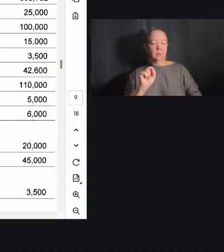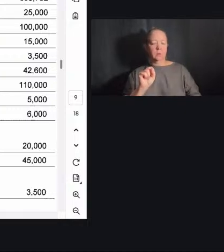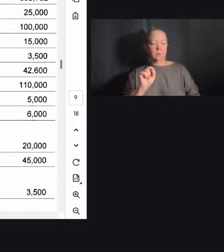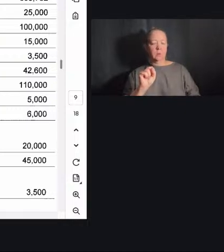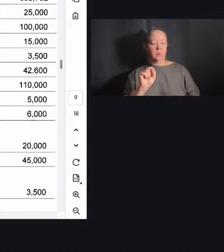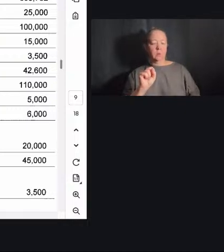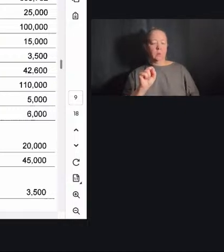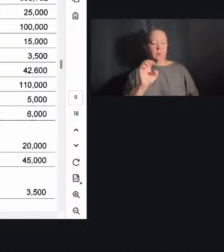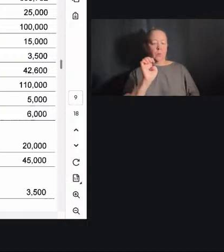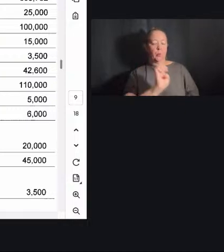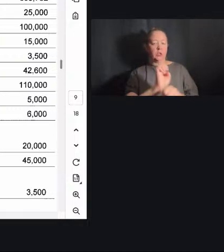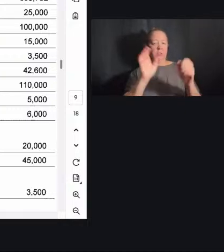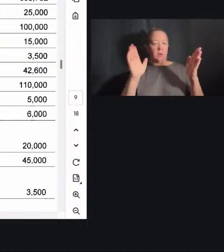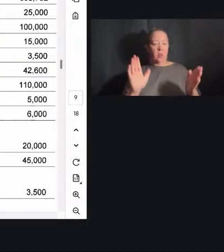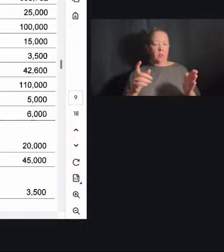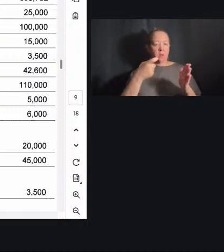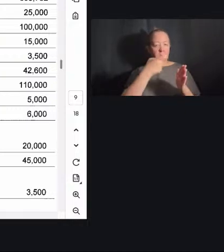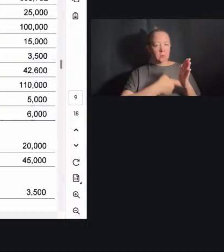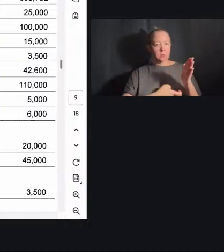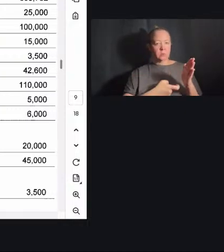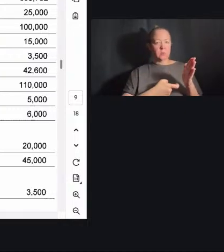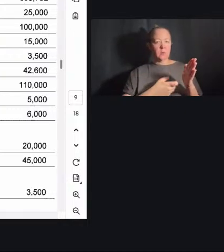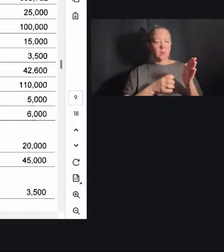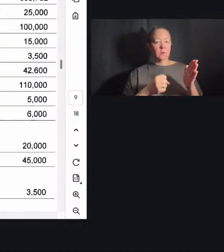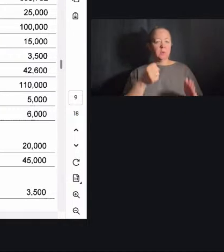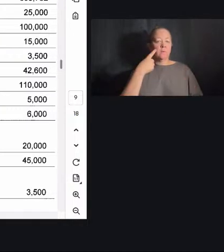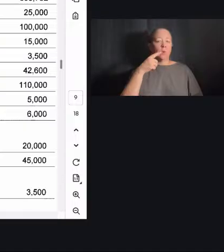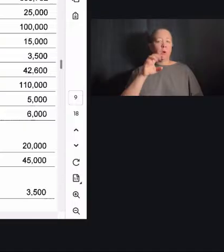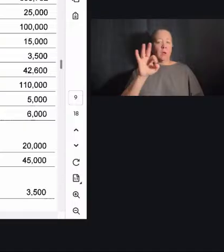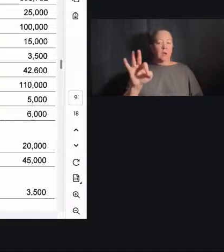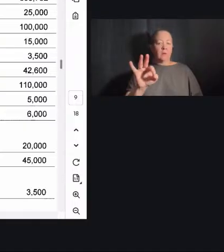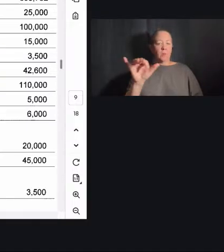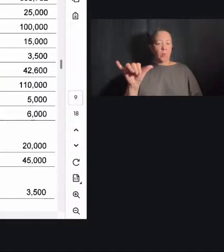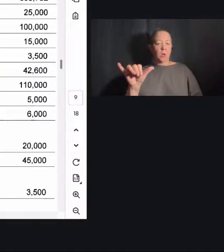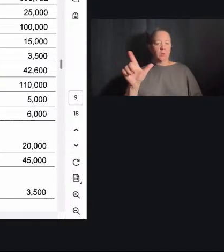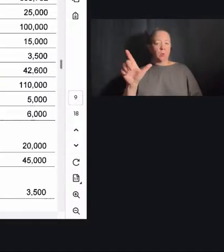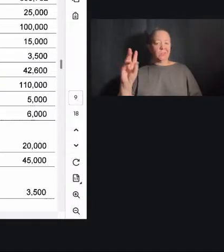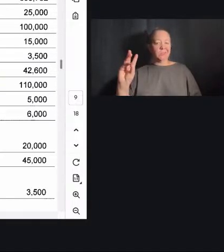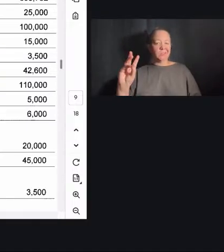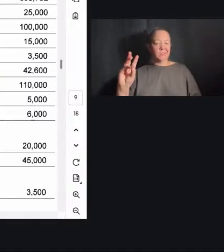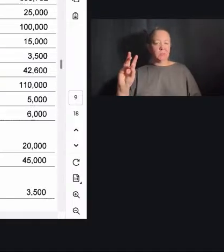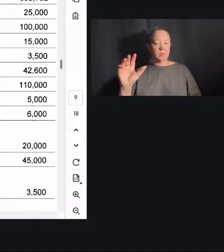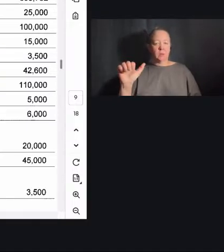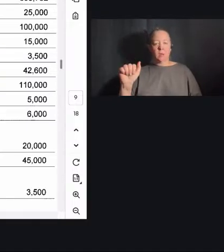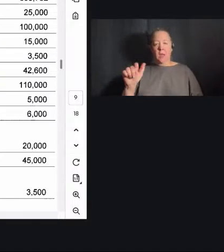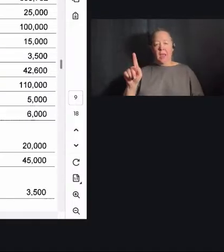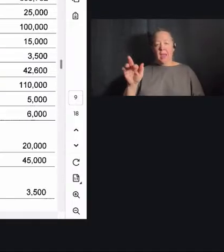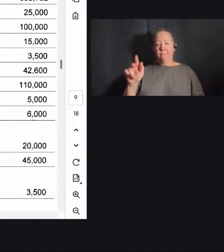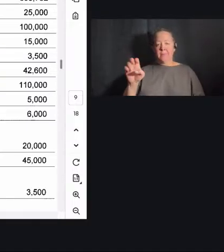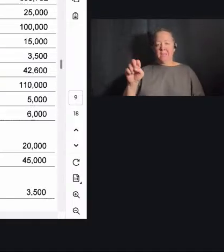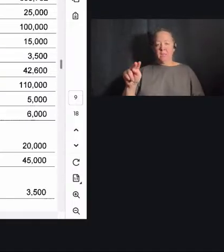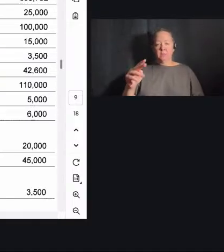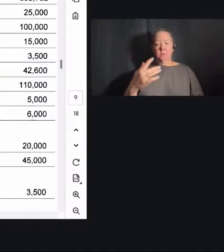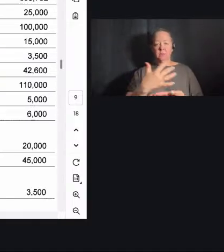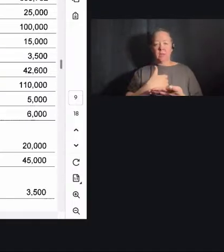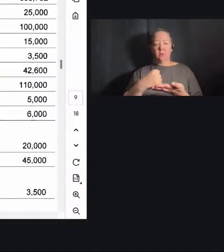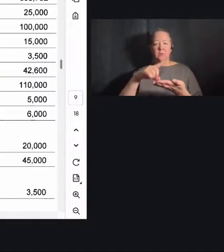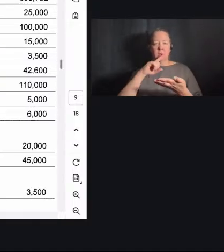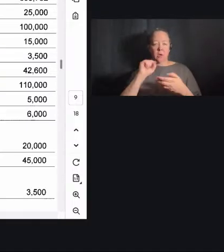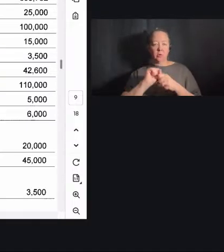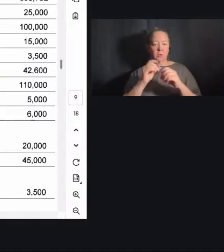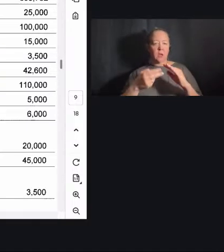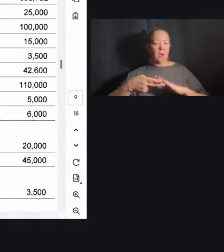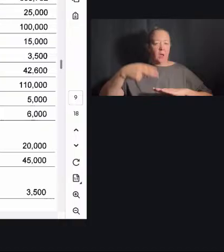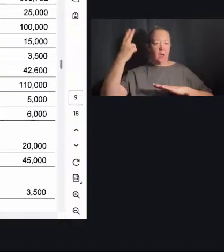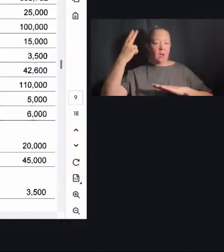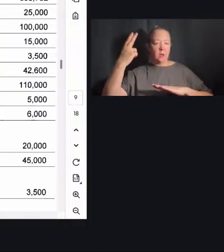personnel costs. So in FY26, your administrative salaries are actually higher than